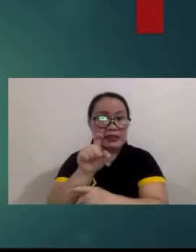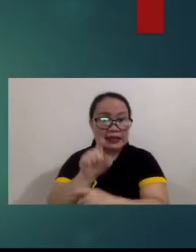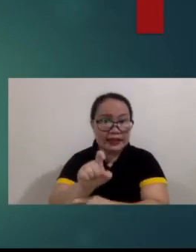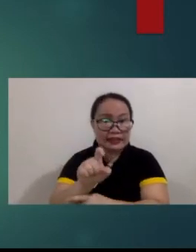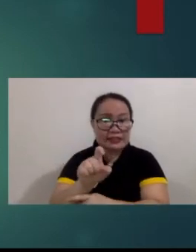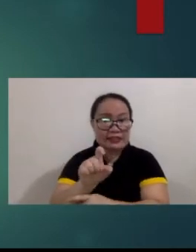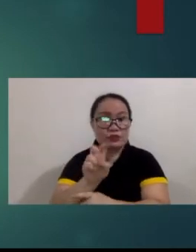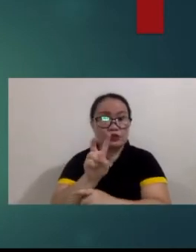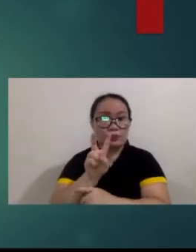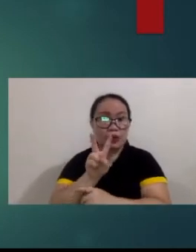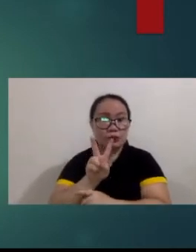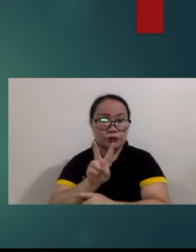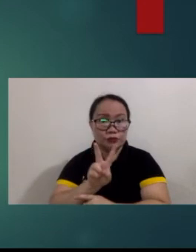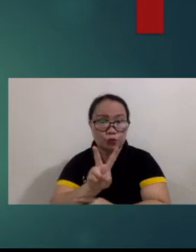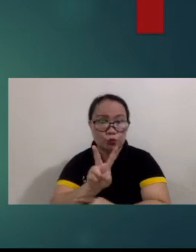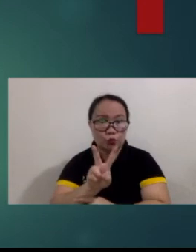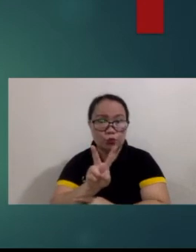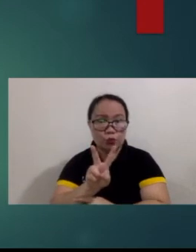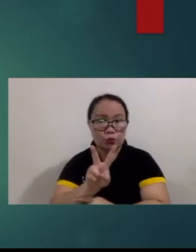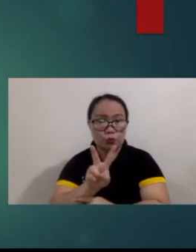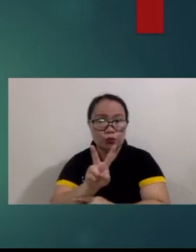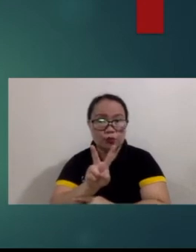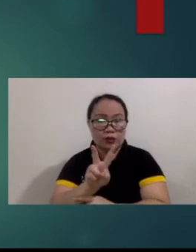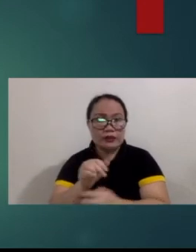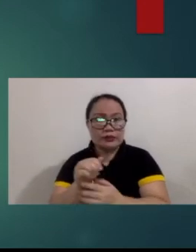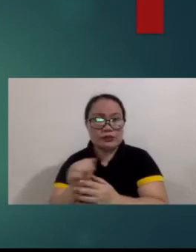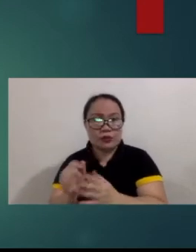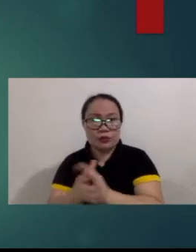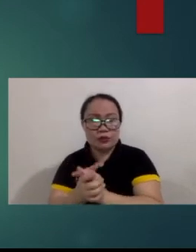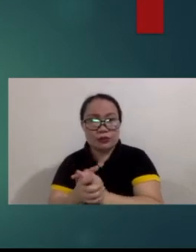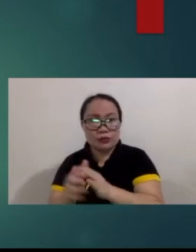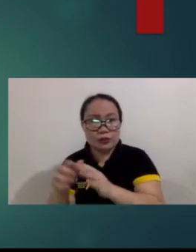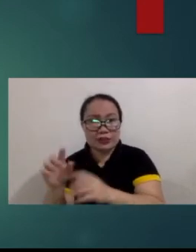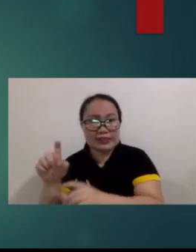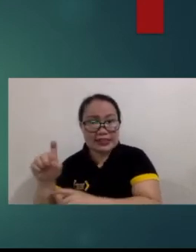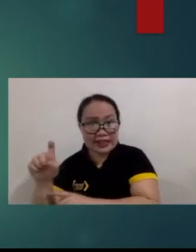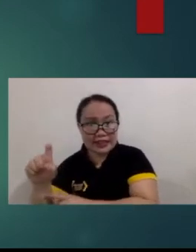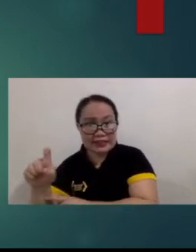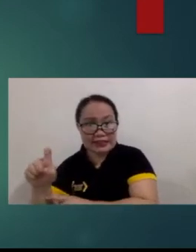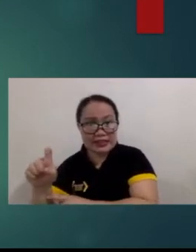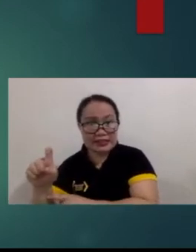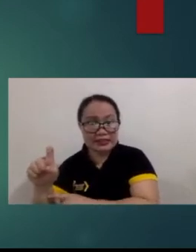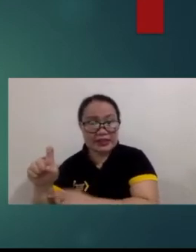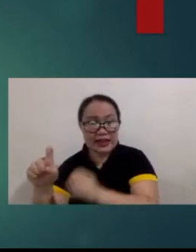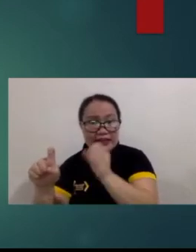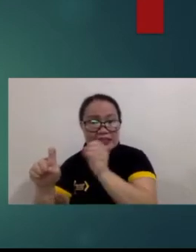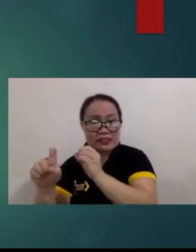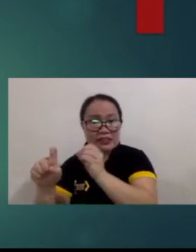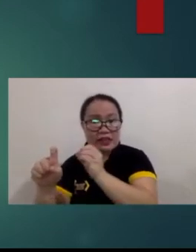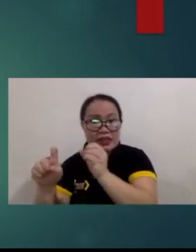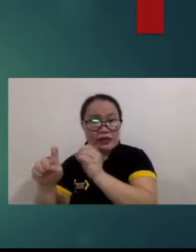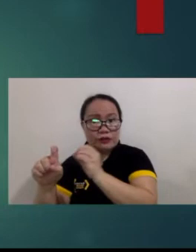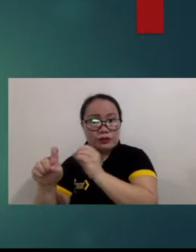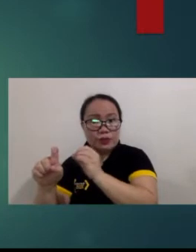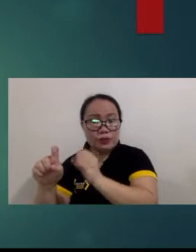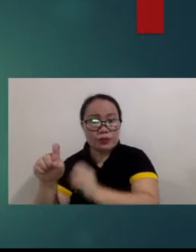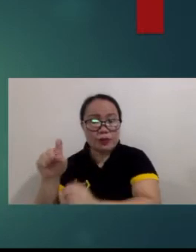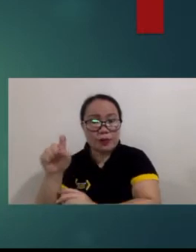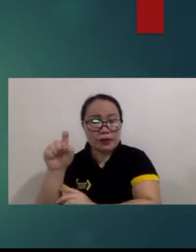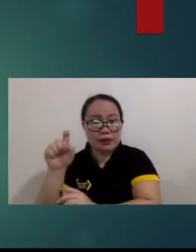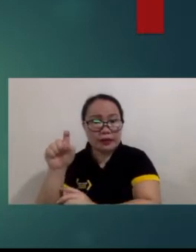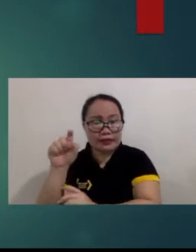times x to the power of 2. So you notice x here has